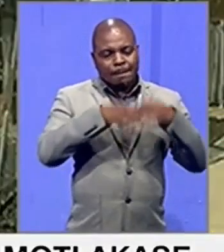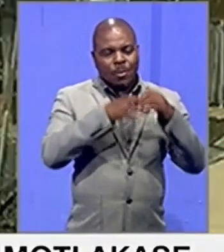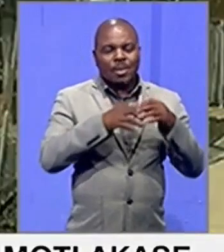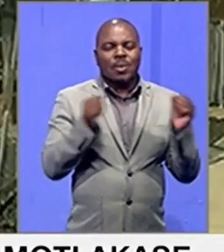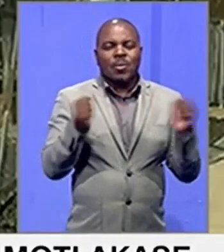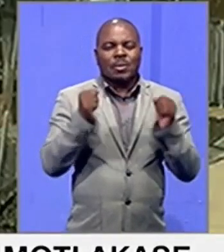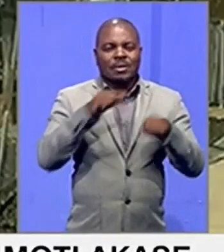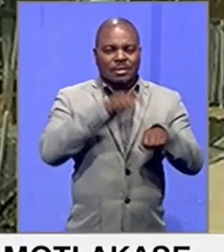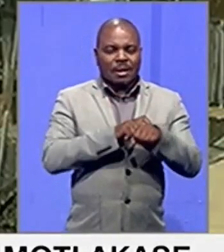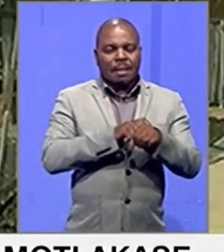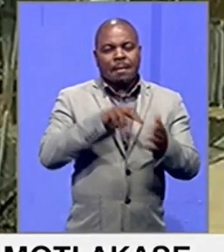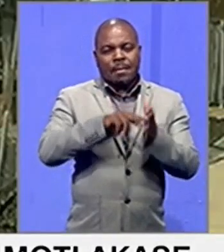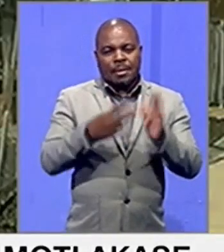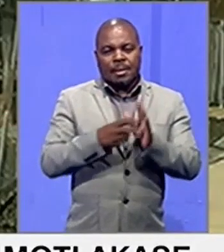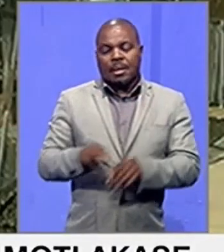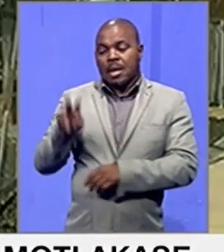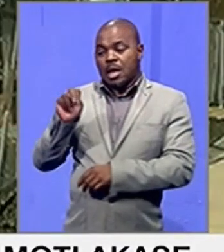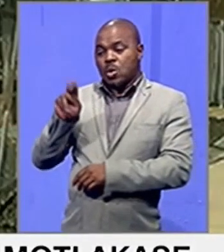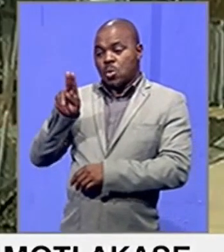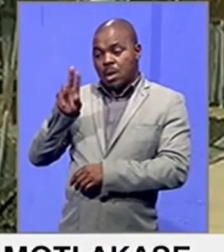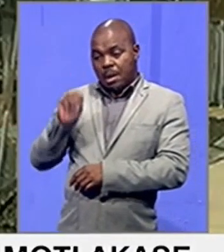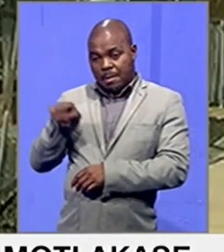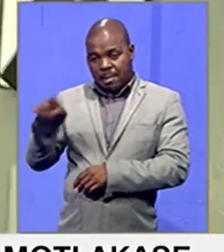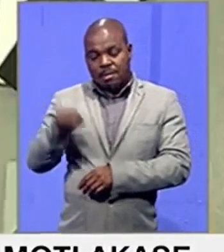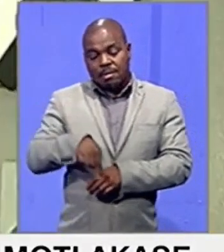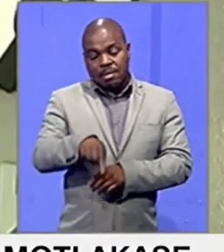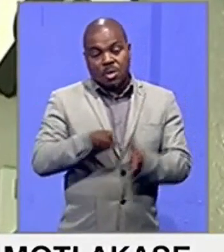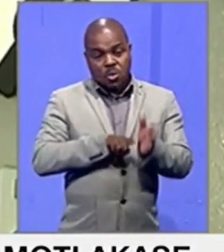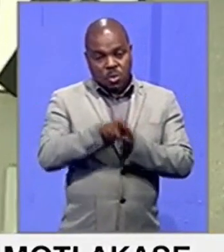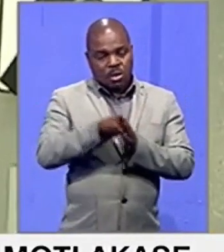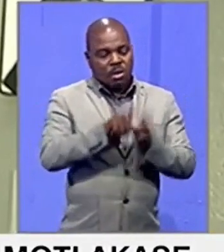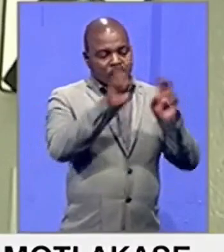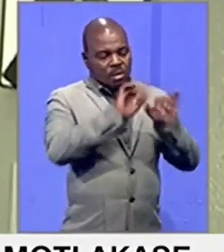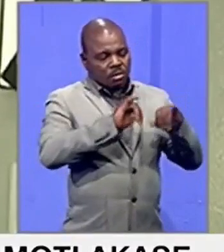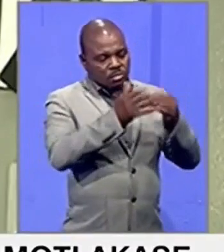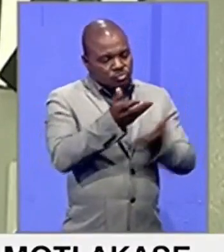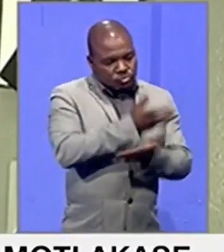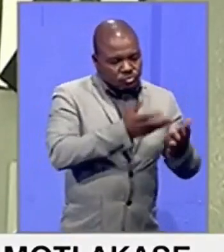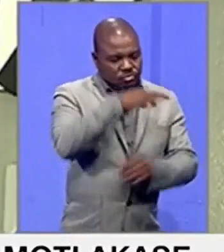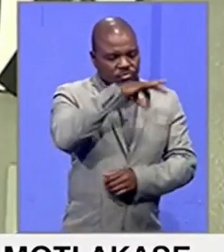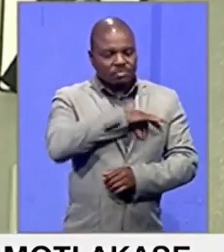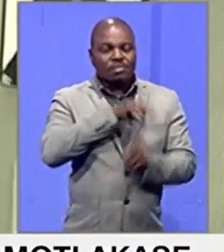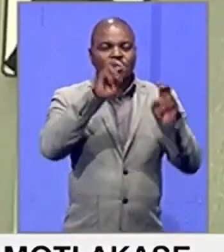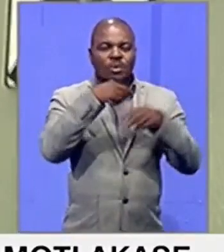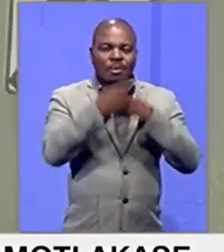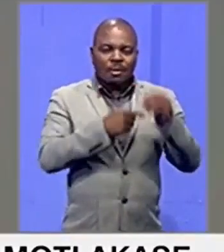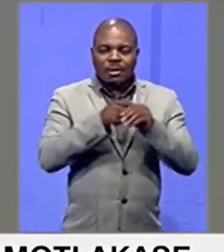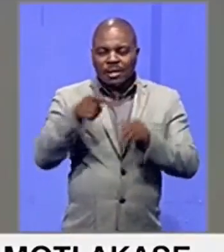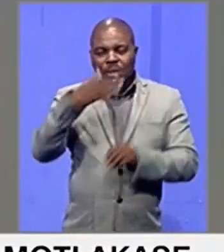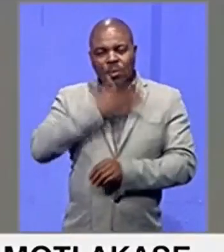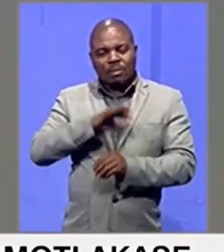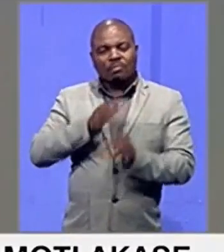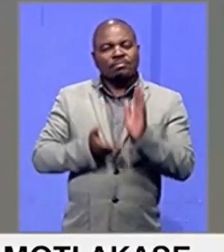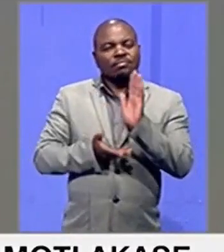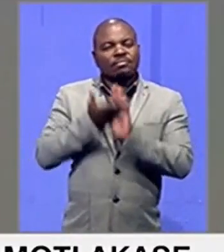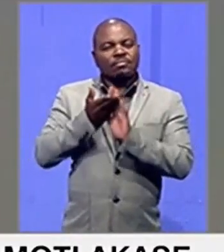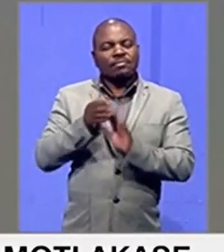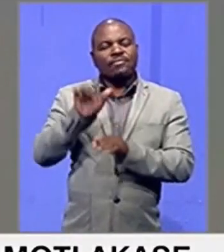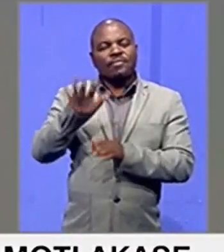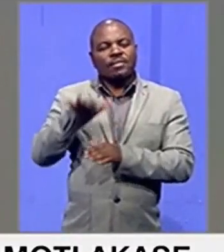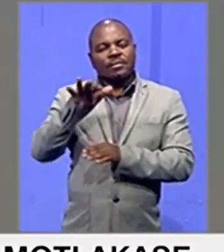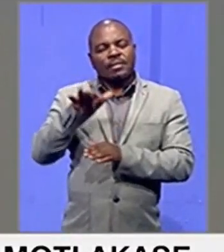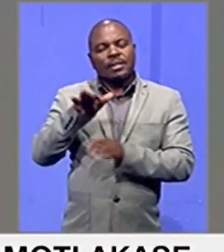NUM e tlo gakola ditherisano tsa meputso le Eskom bekeng ena mo e tsekanyolelo ya diperesente tse 15 le diranta tse